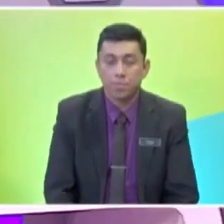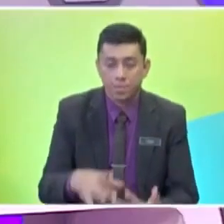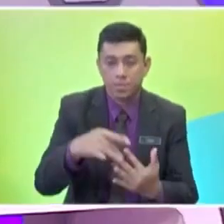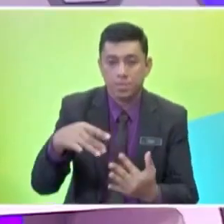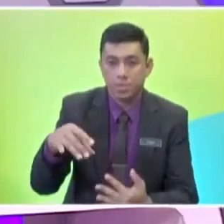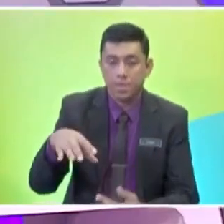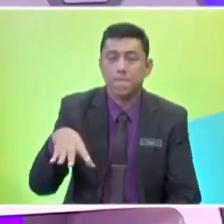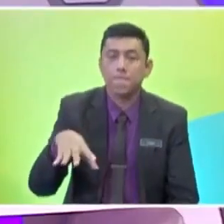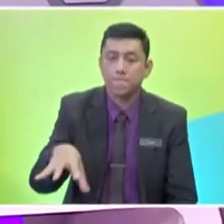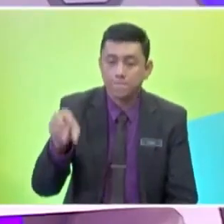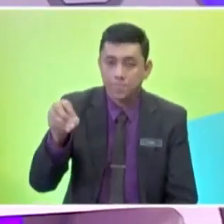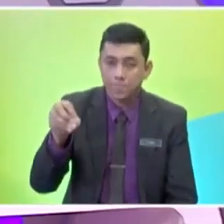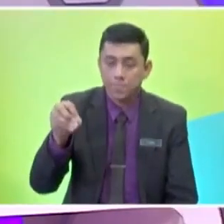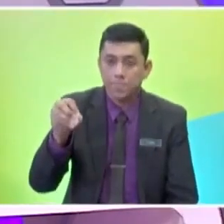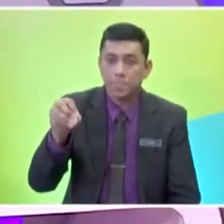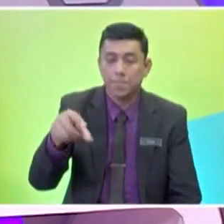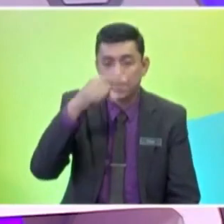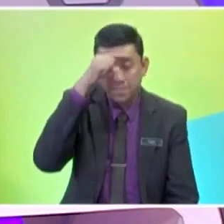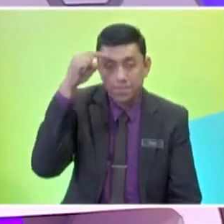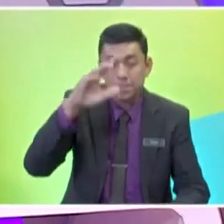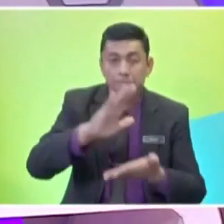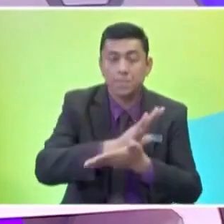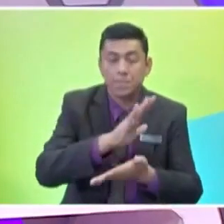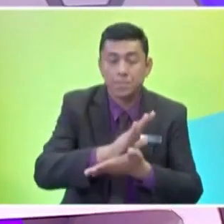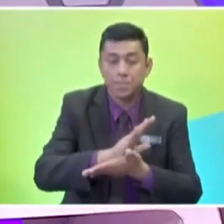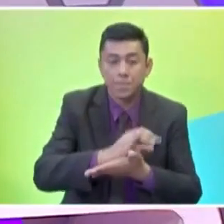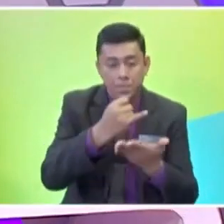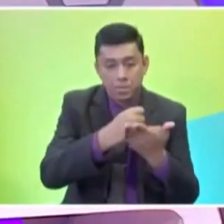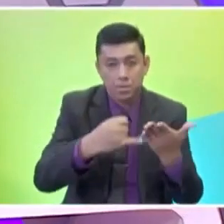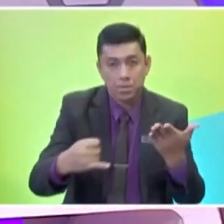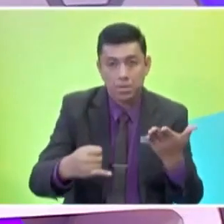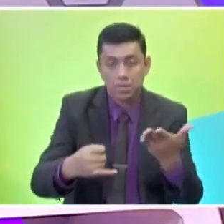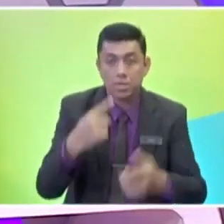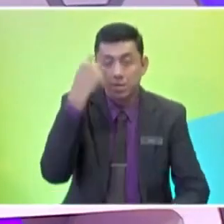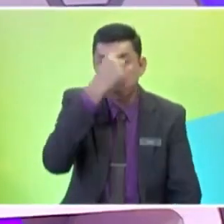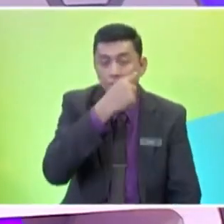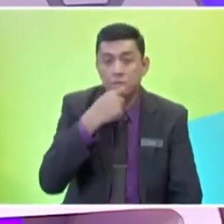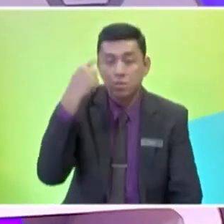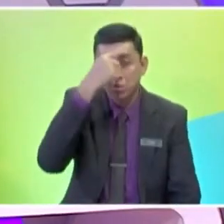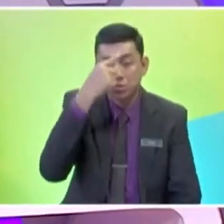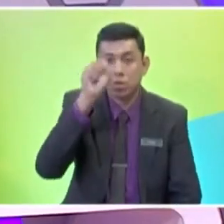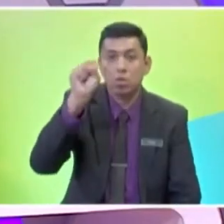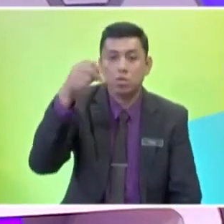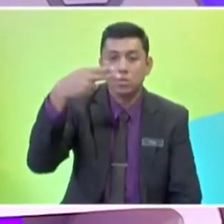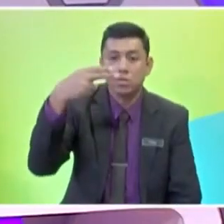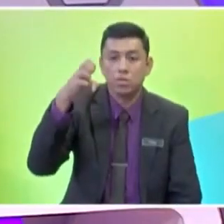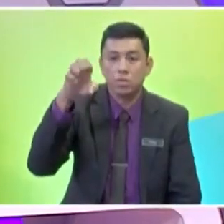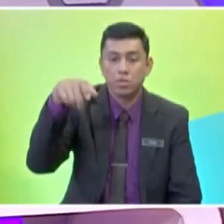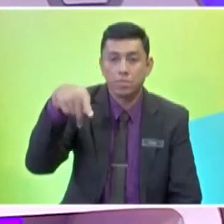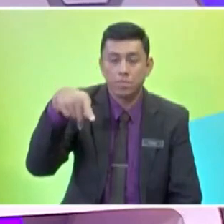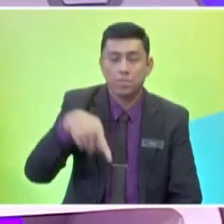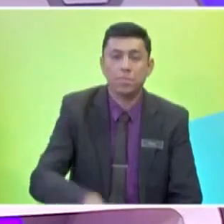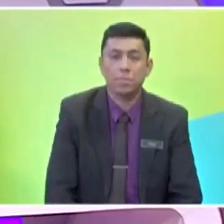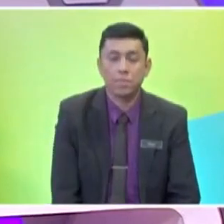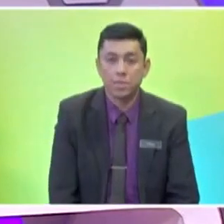black paper. Okay. Okay, we are going to draw the face of the sheep. Okay, using we can pencil, draw. Yeah. Yes, you just